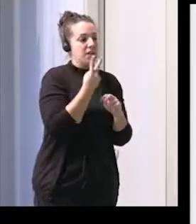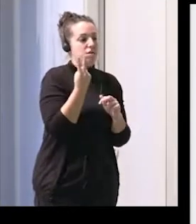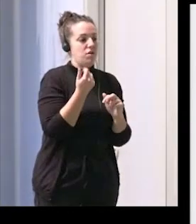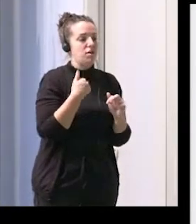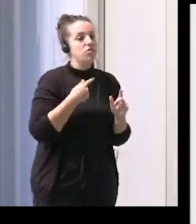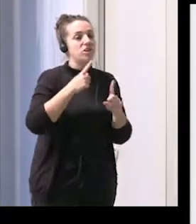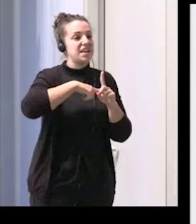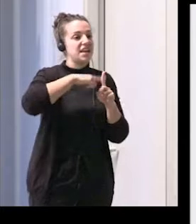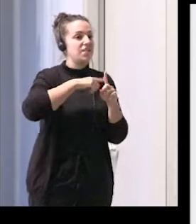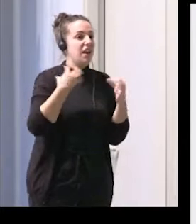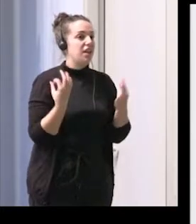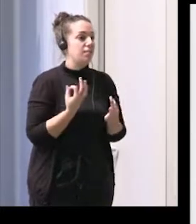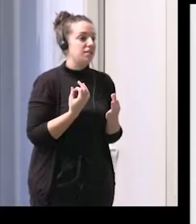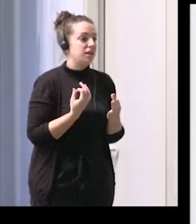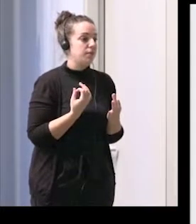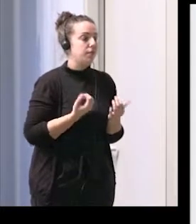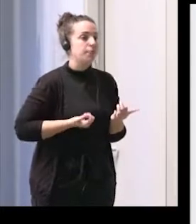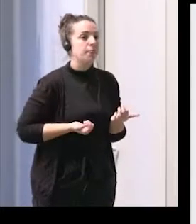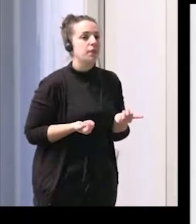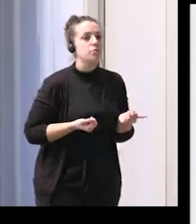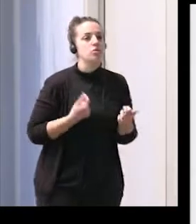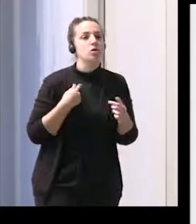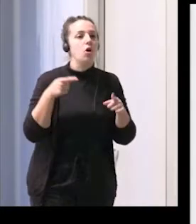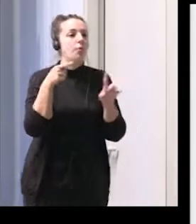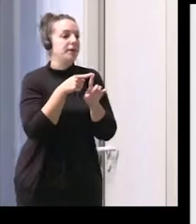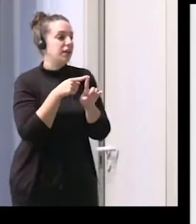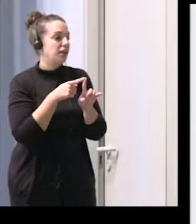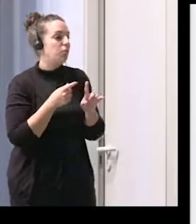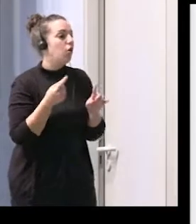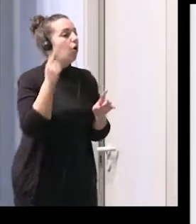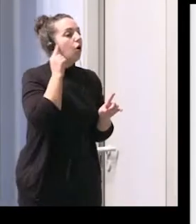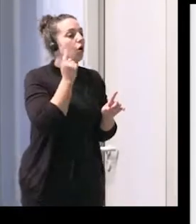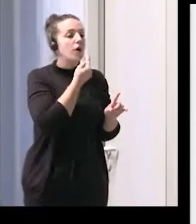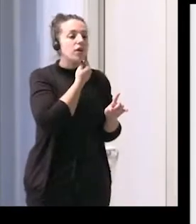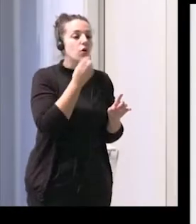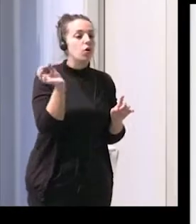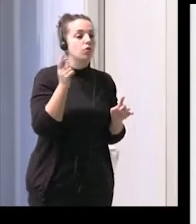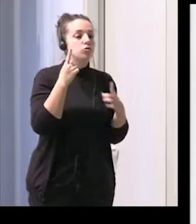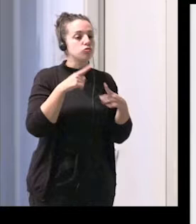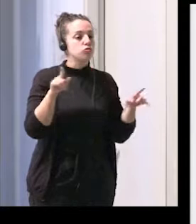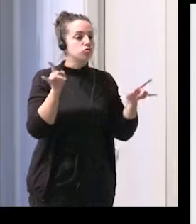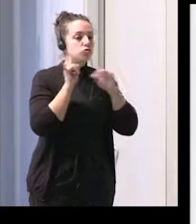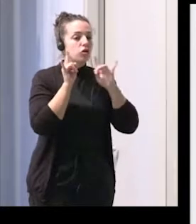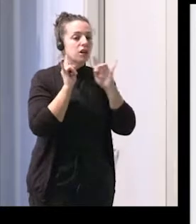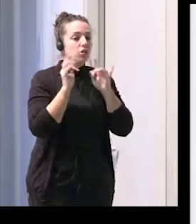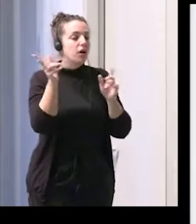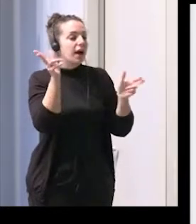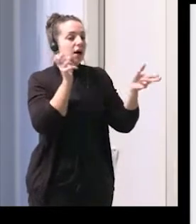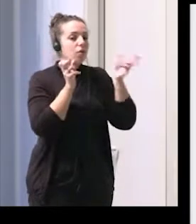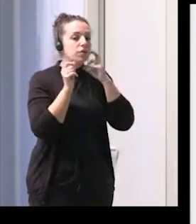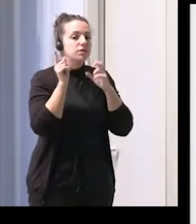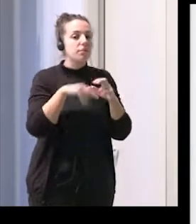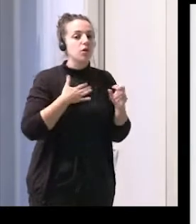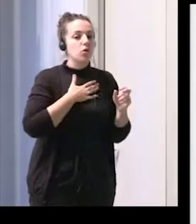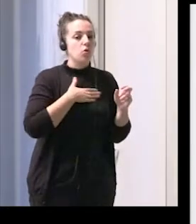to targets in each ear, or we make sounds audible and comfortable through a cochlear implant in each ear, doesn't mean that